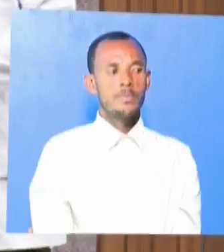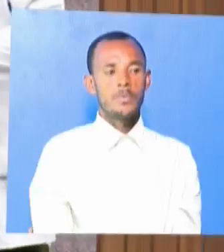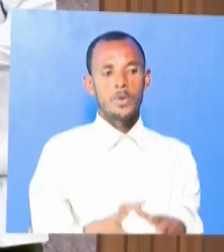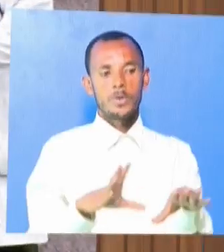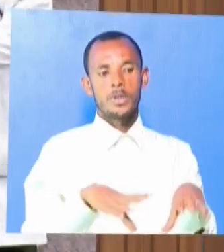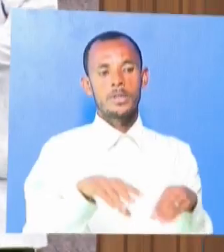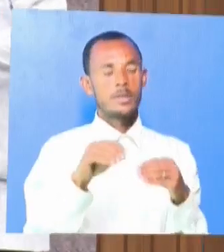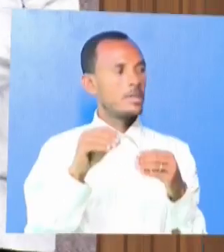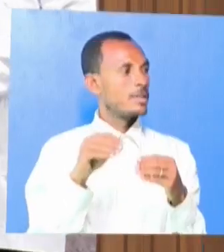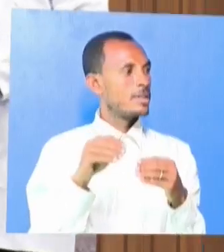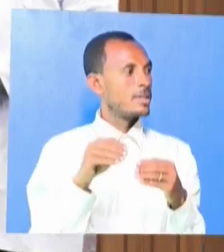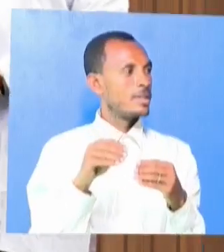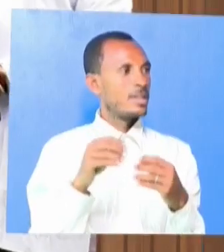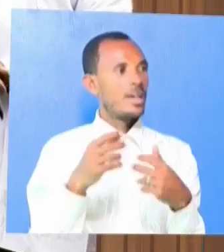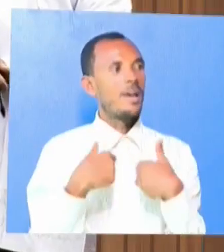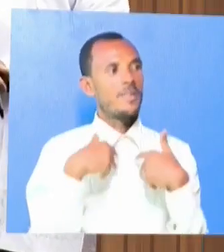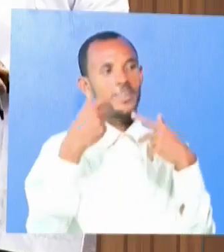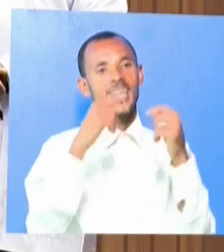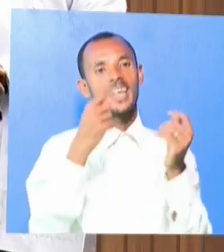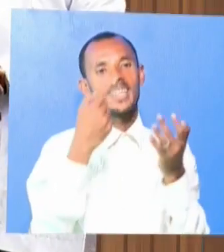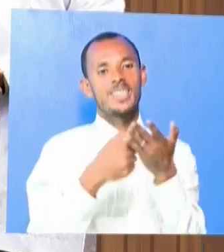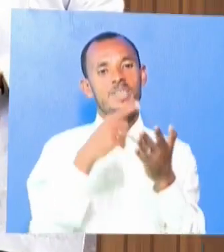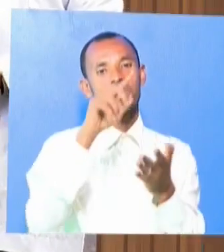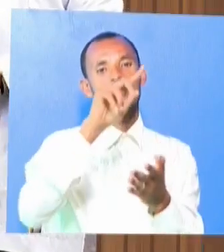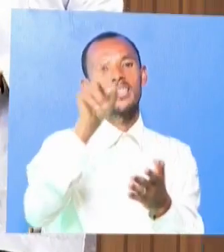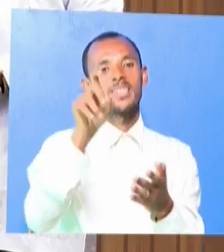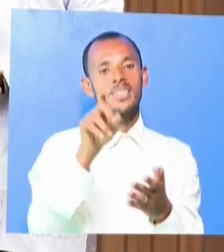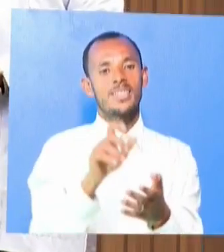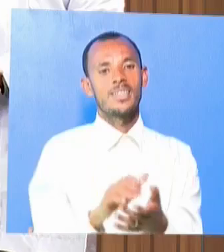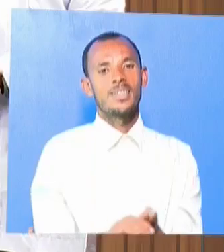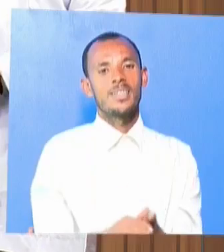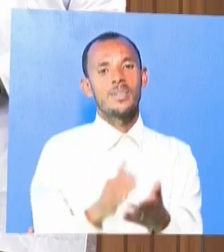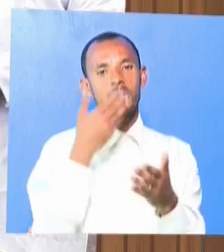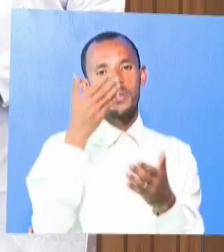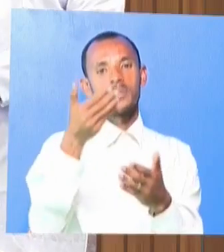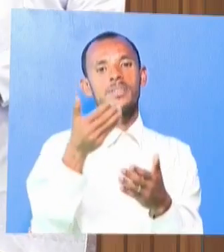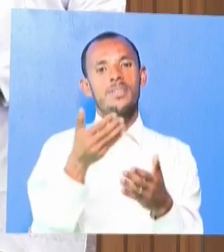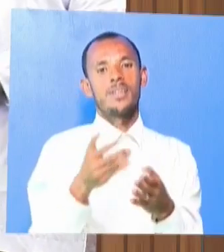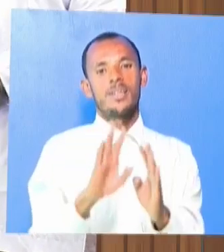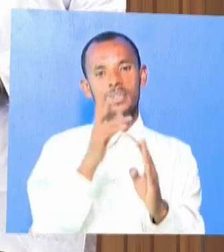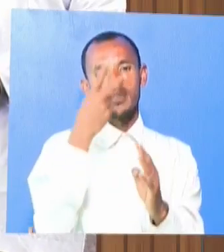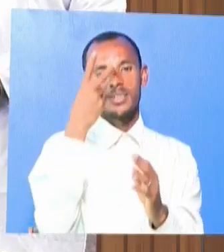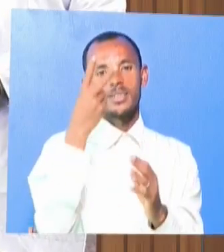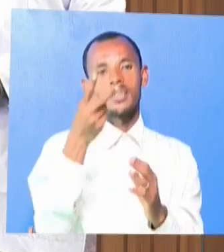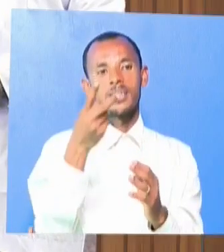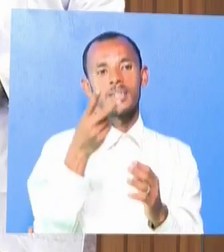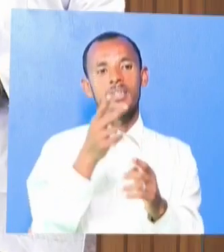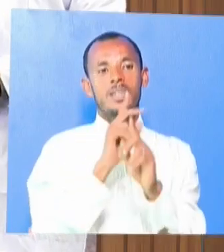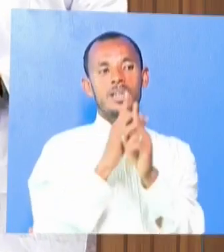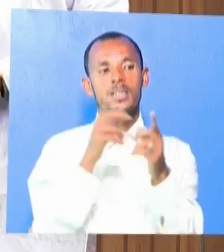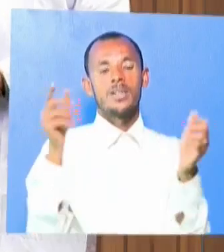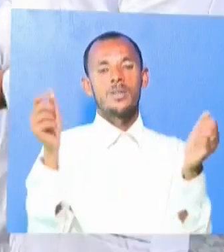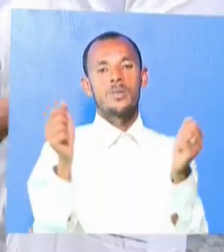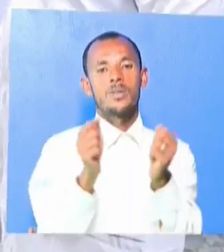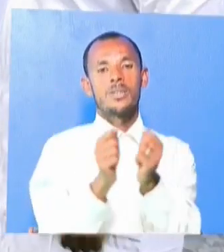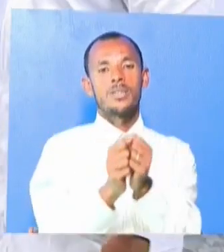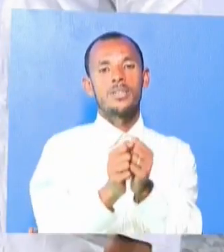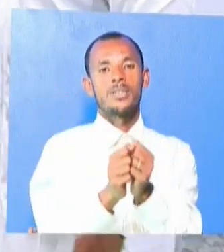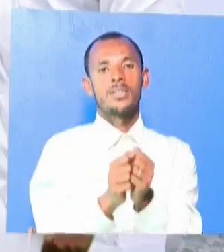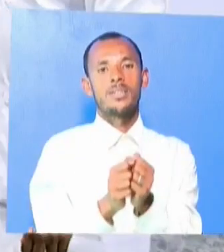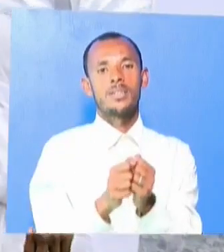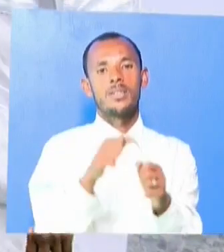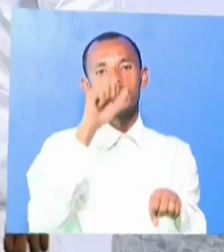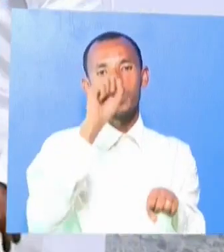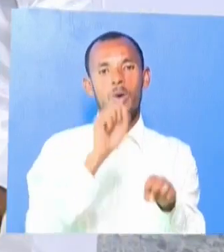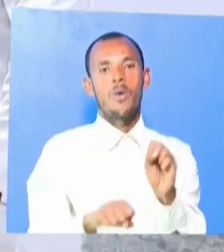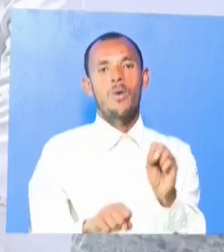Students, have you tried the question? Good. Let's see the answer together.